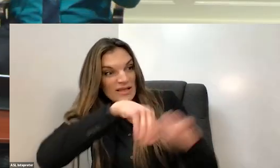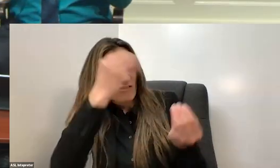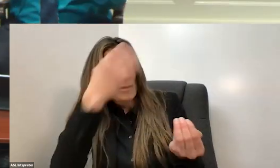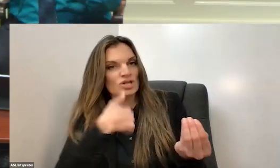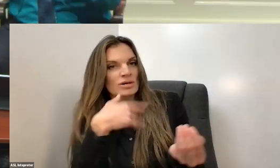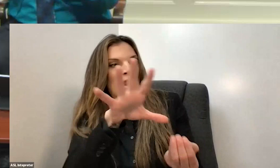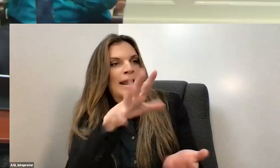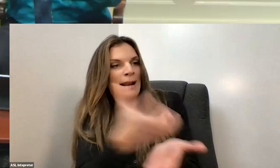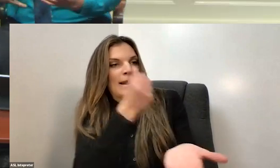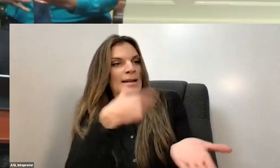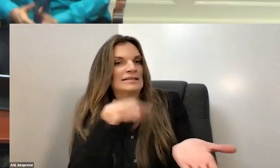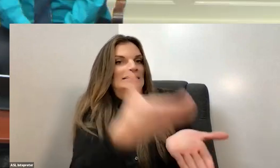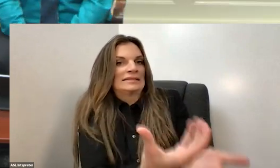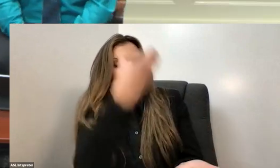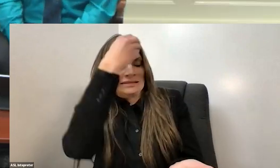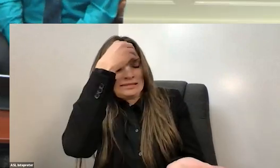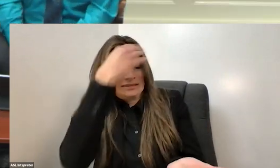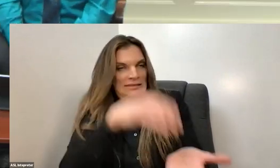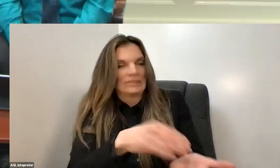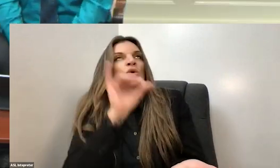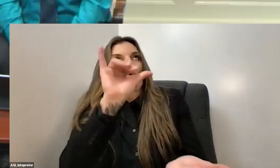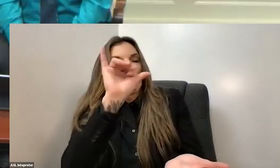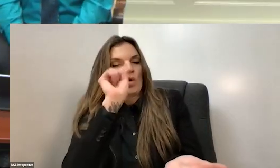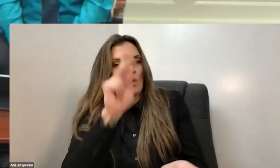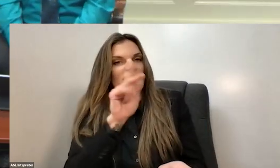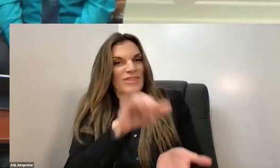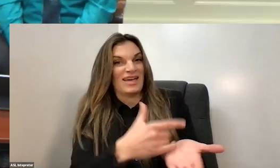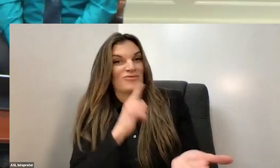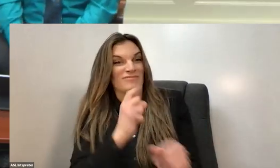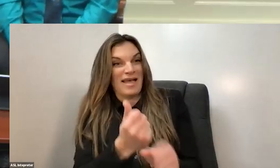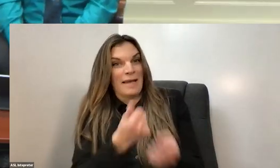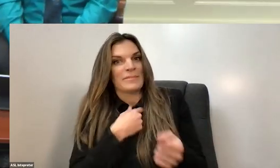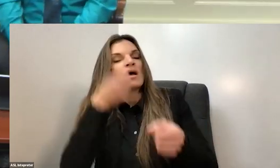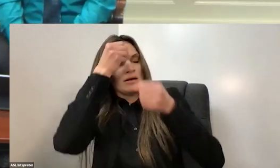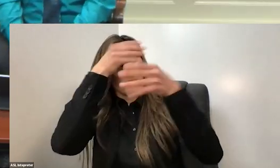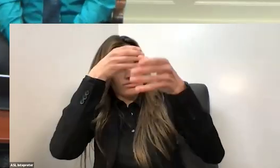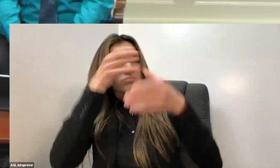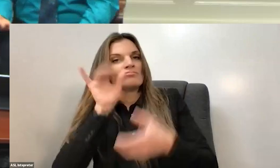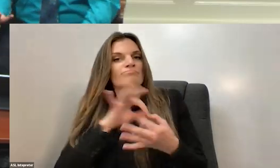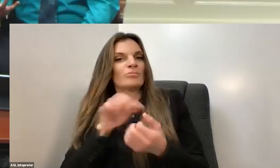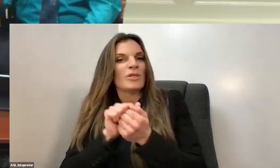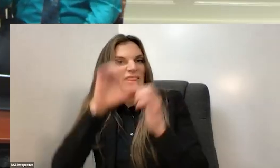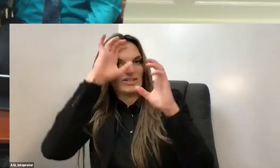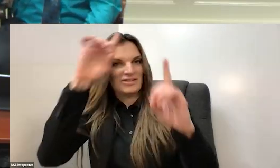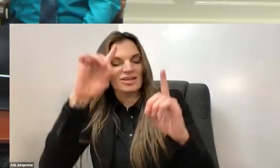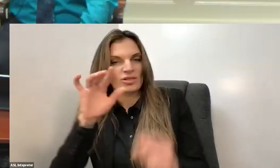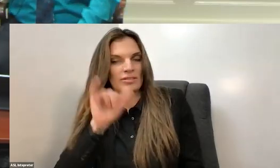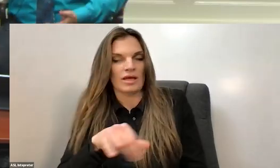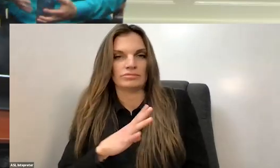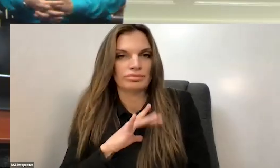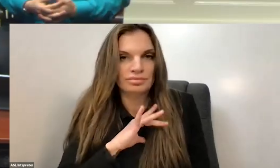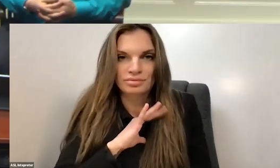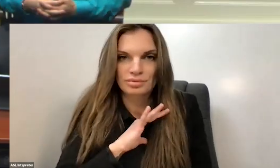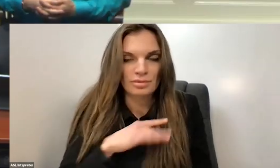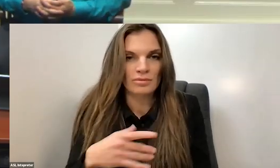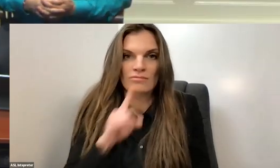very specific to the work that we do in higher education. So that's certainly one of the greatest resources I'm really